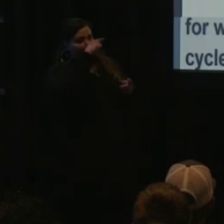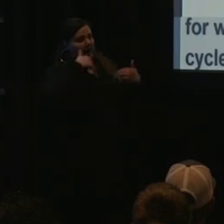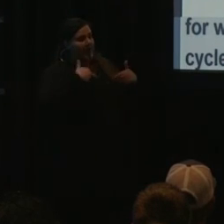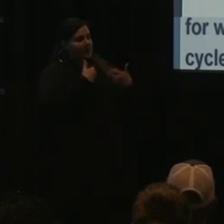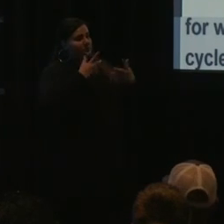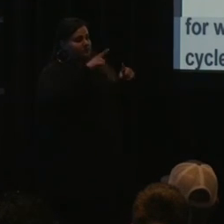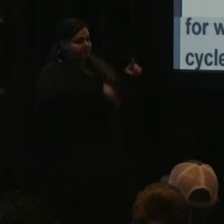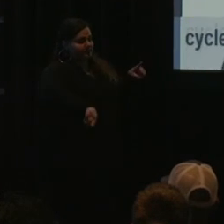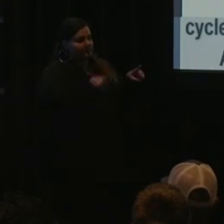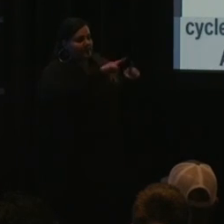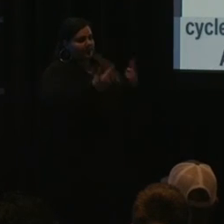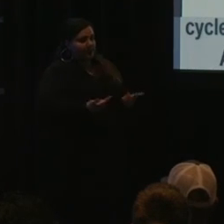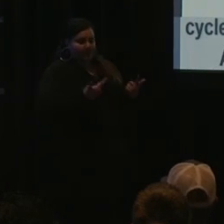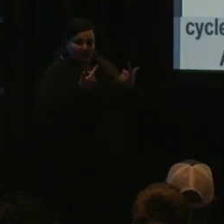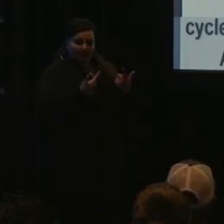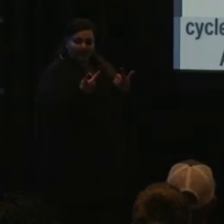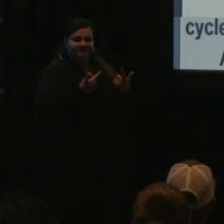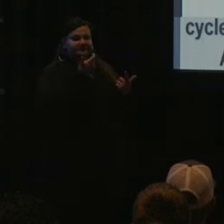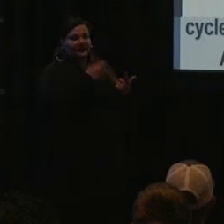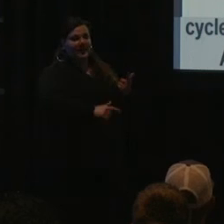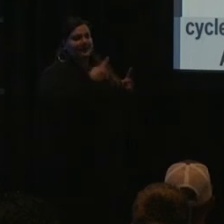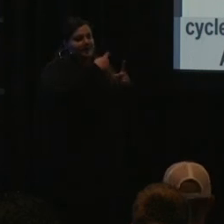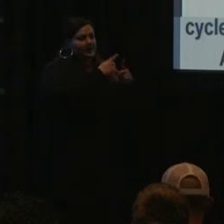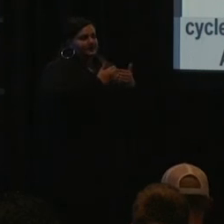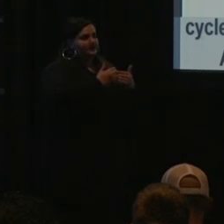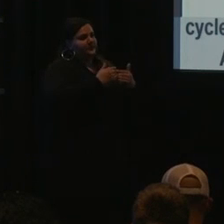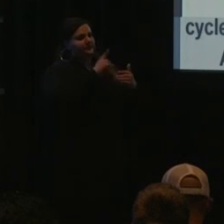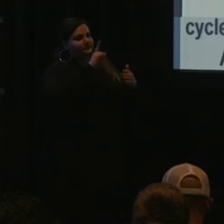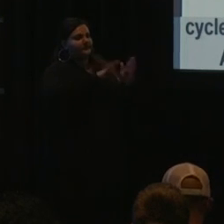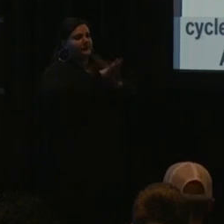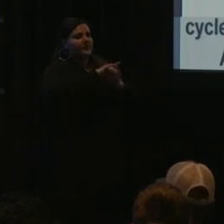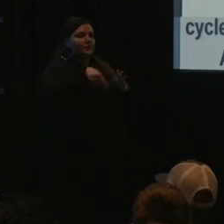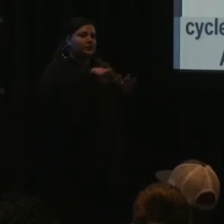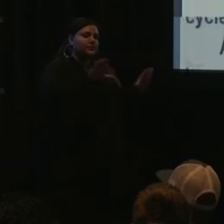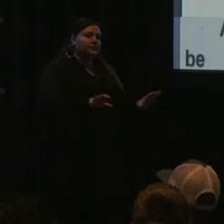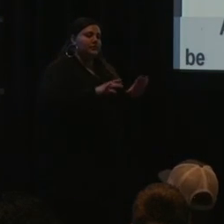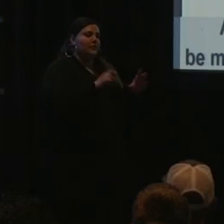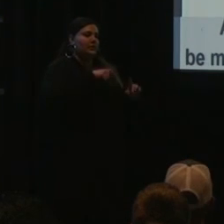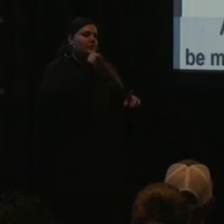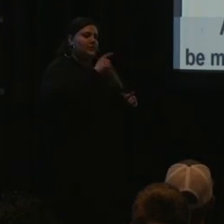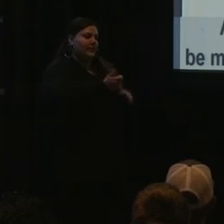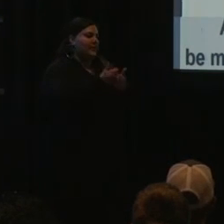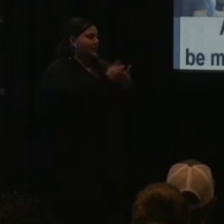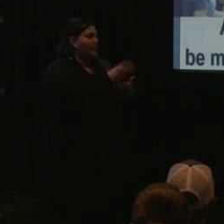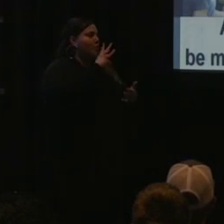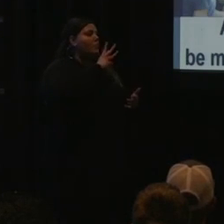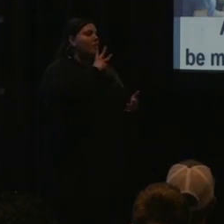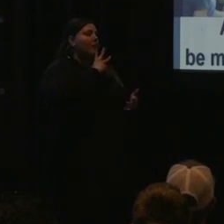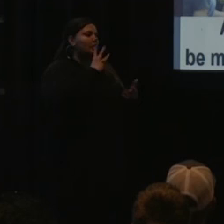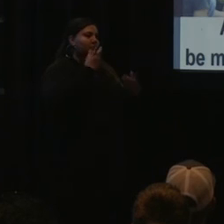Any little step that you take, a positive step, can be meaningful to the watershed.